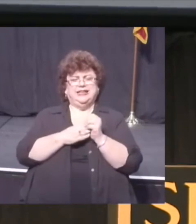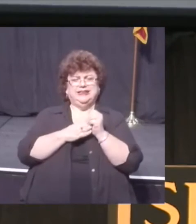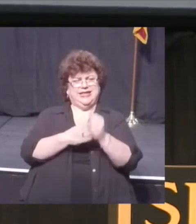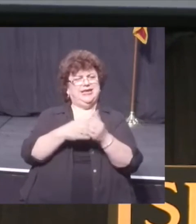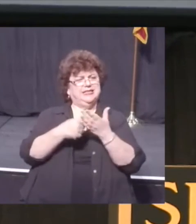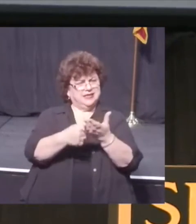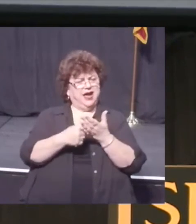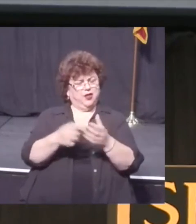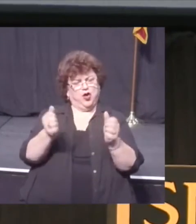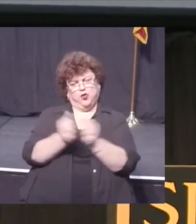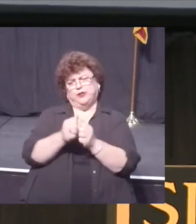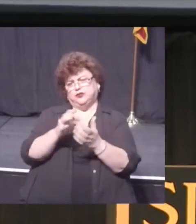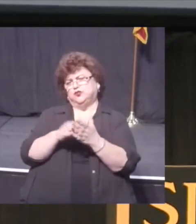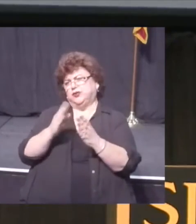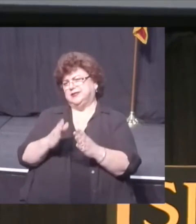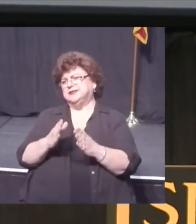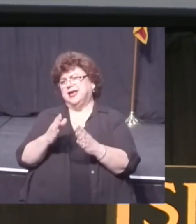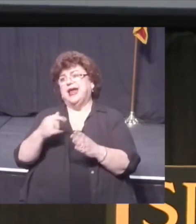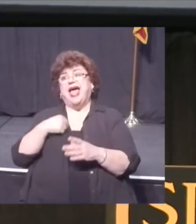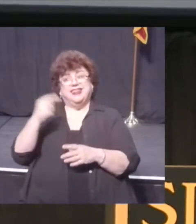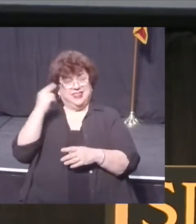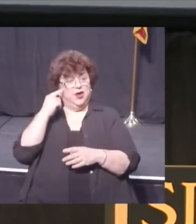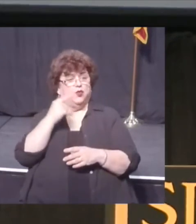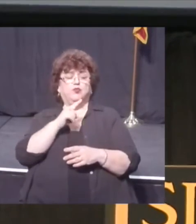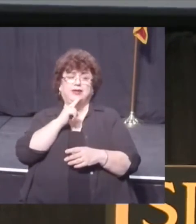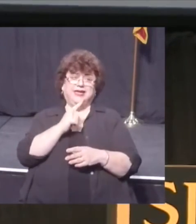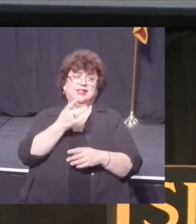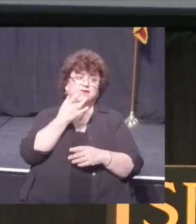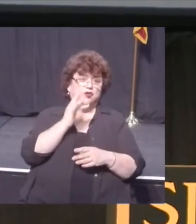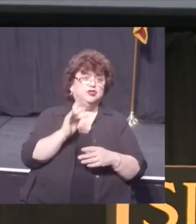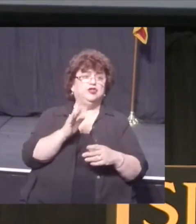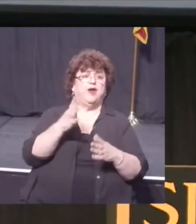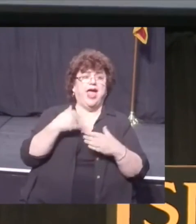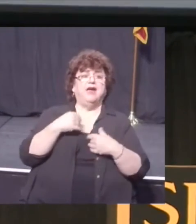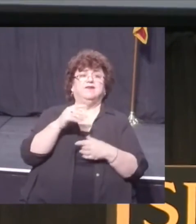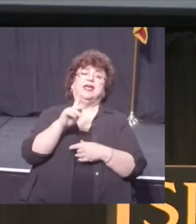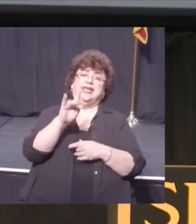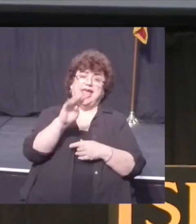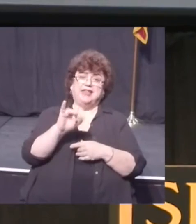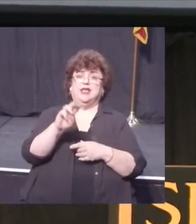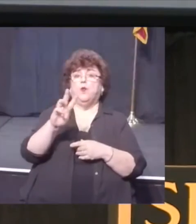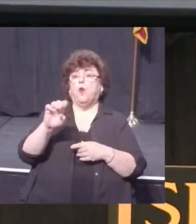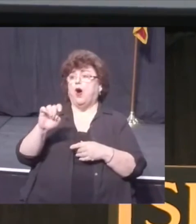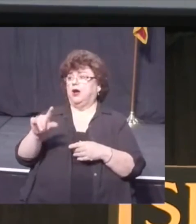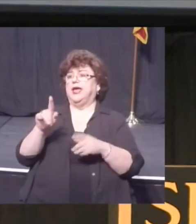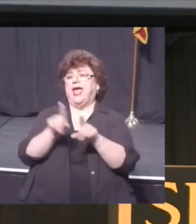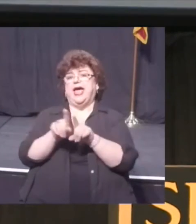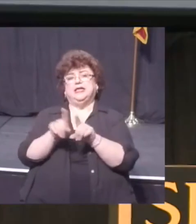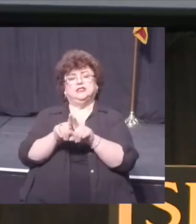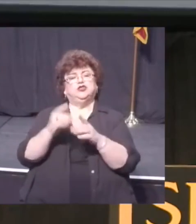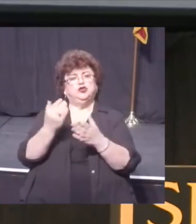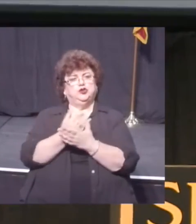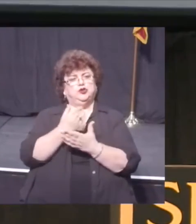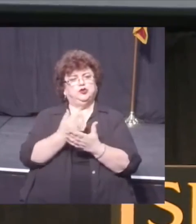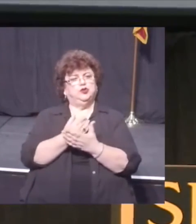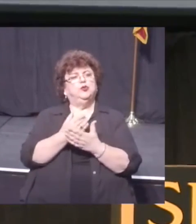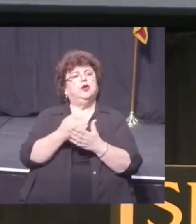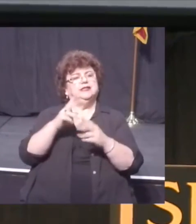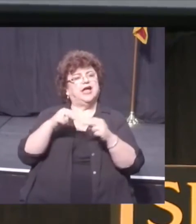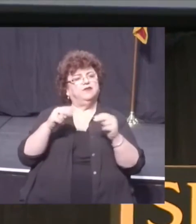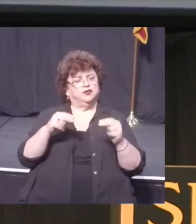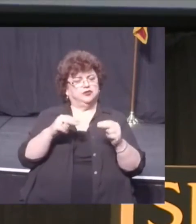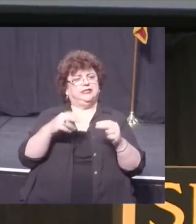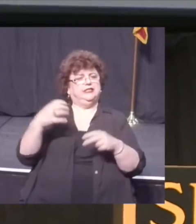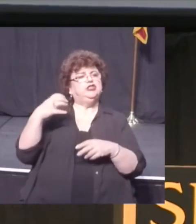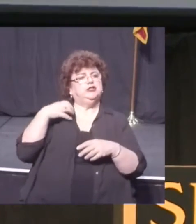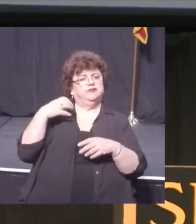dialogues with students. And I think we're very fortunate to have Kathy Wong with us as our new Chief Diversity Officer, whose